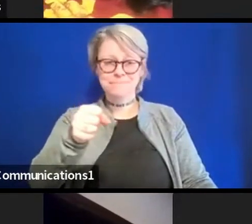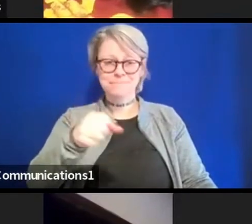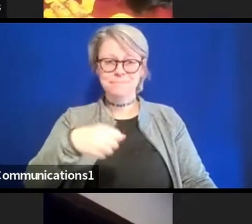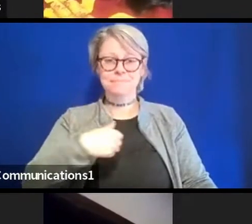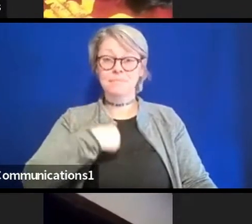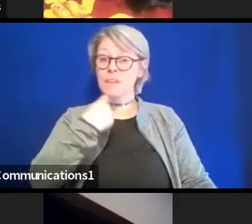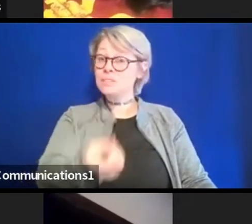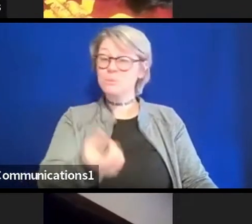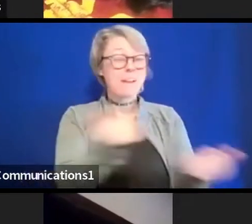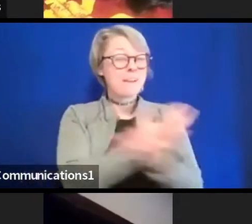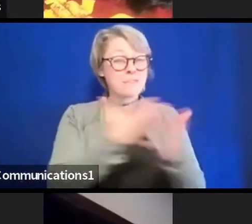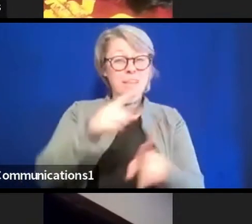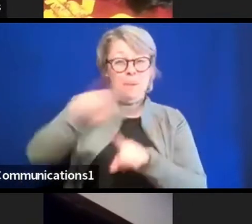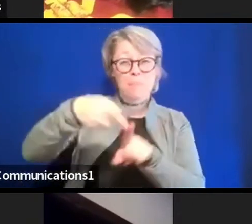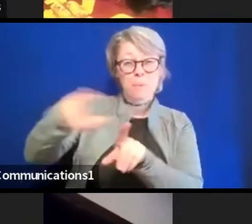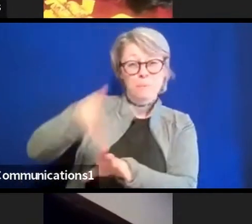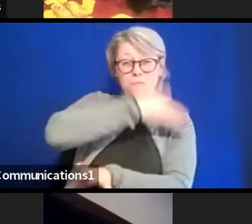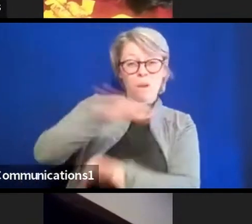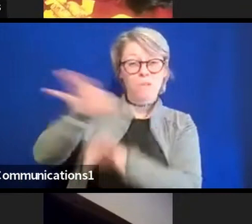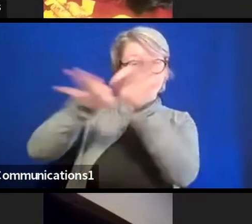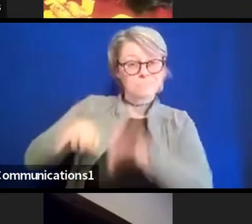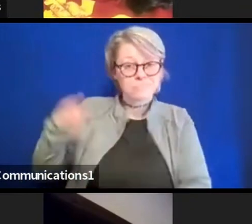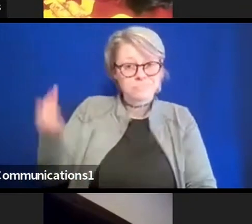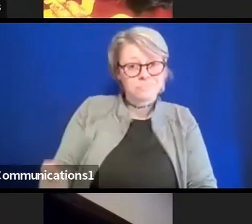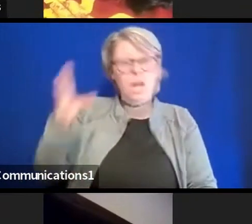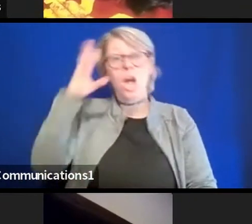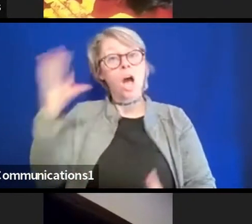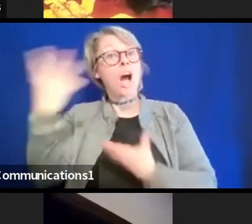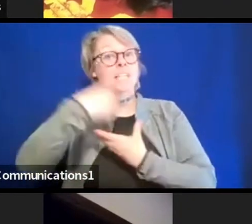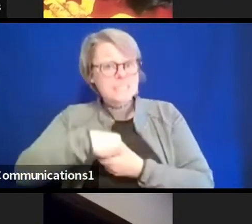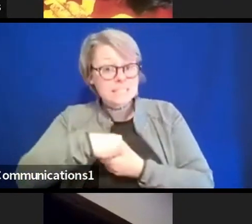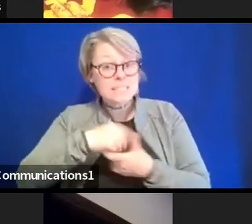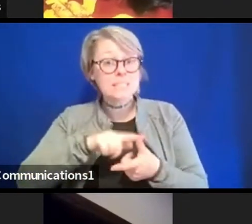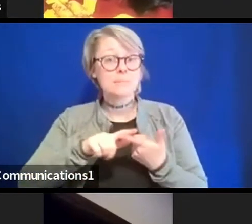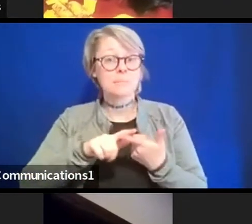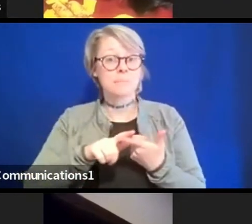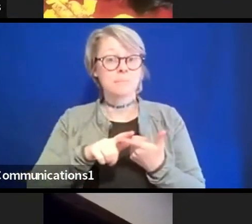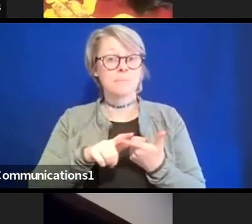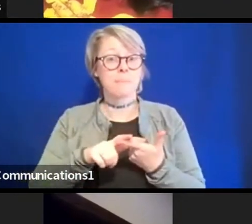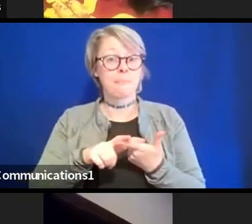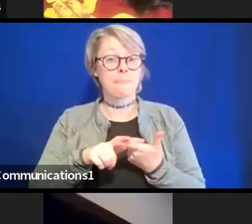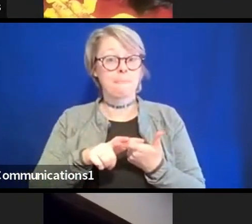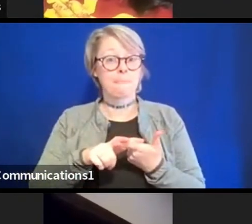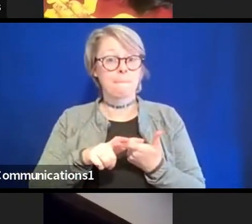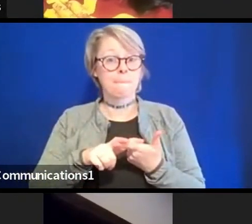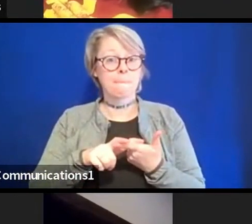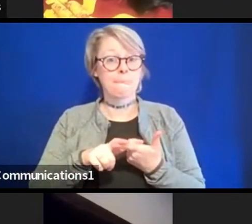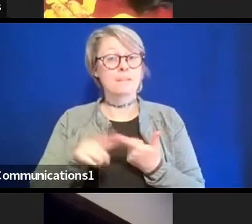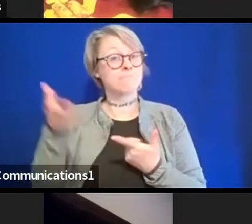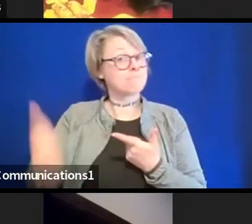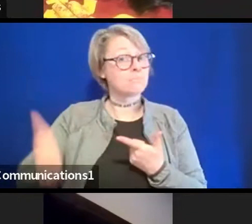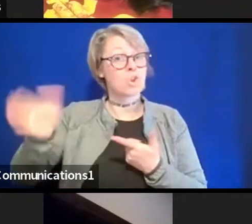I told them everything about my daughter. Mhm. Artistic, she's, this is the way she